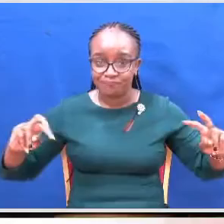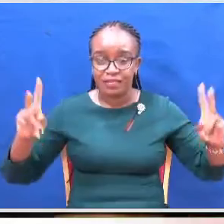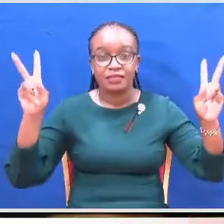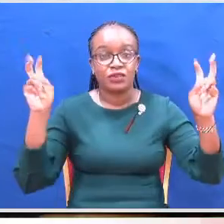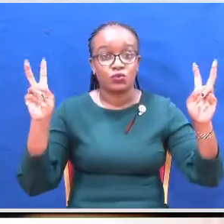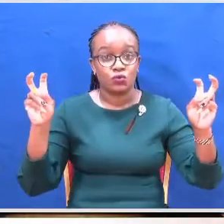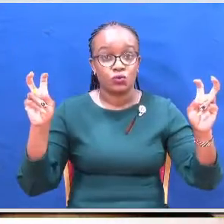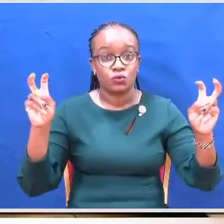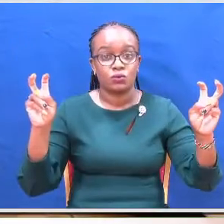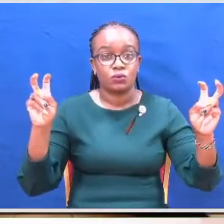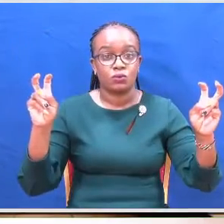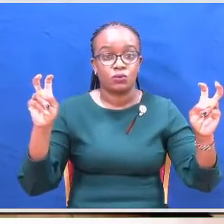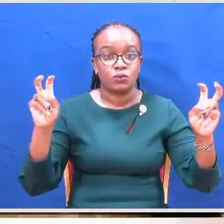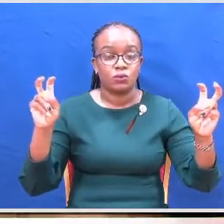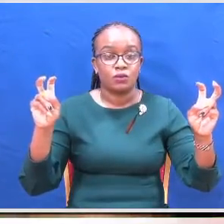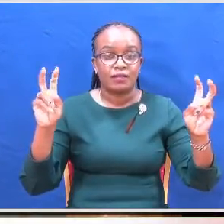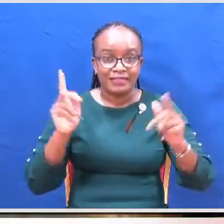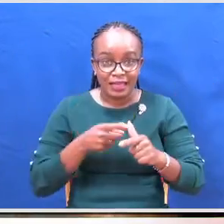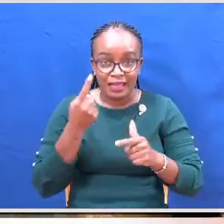are just going to handle her phone